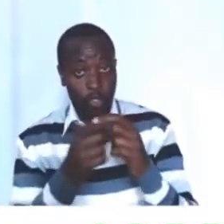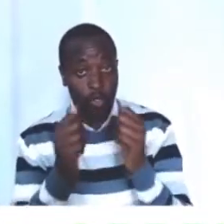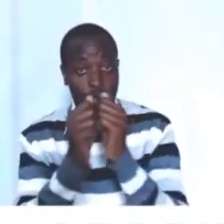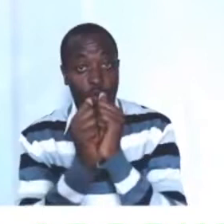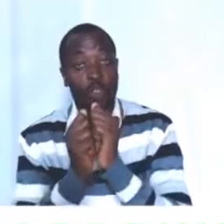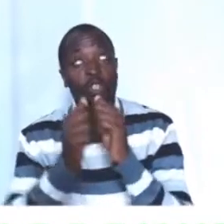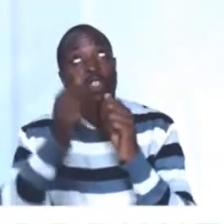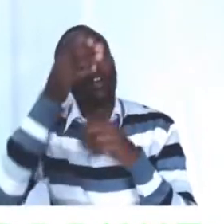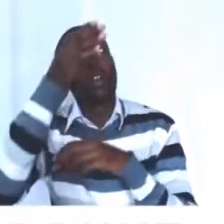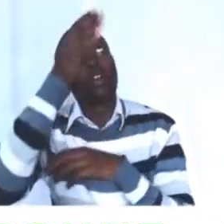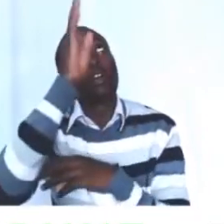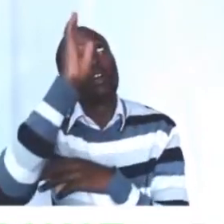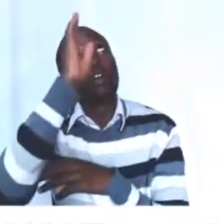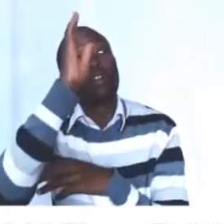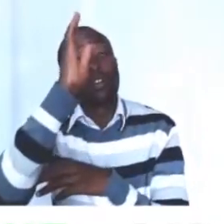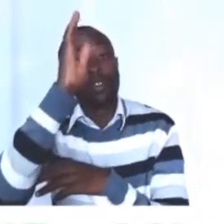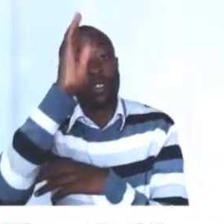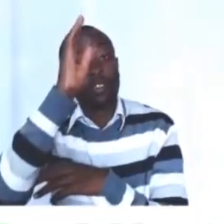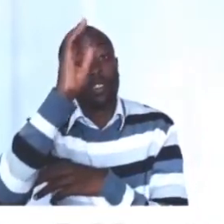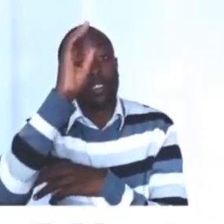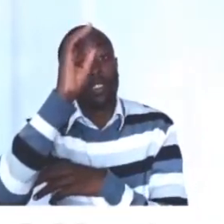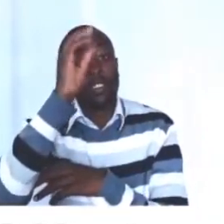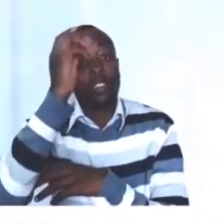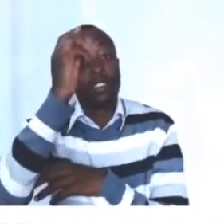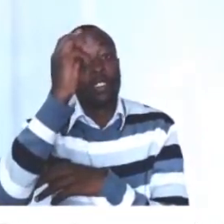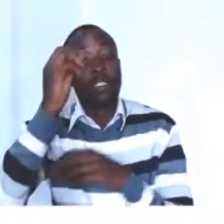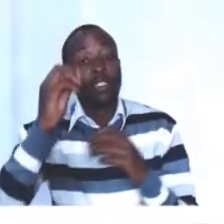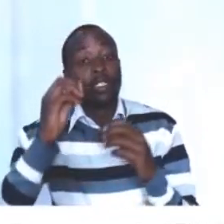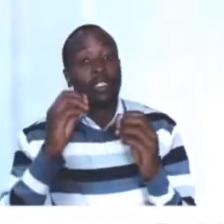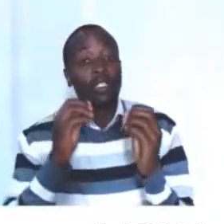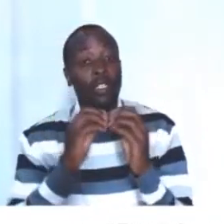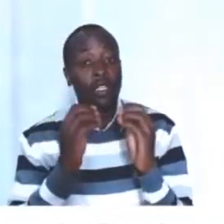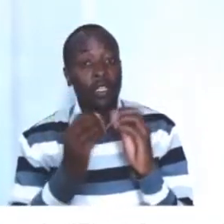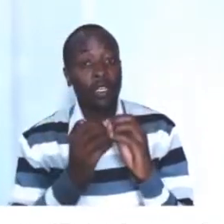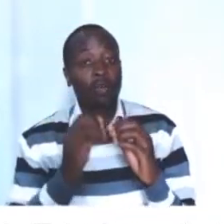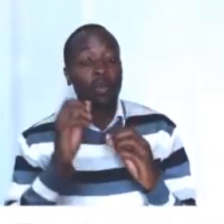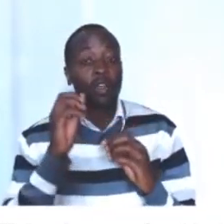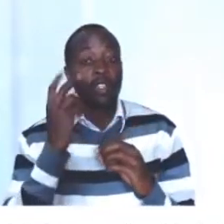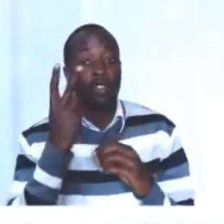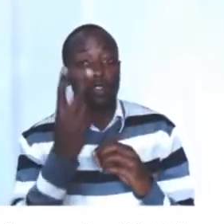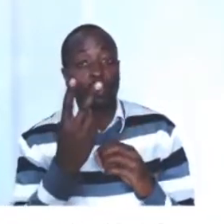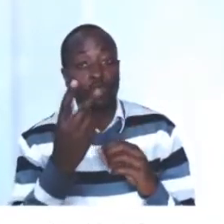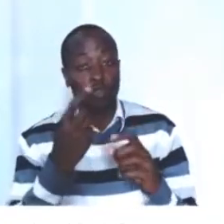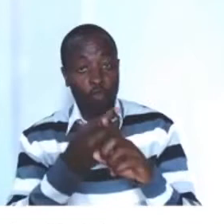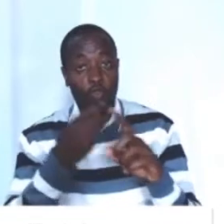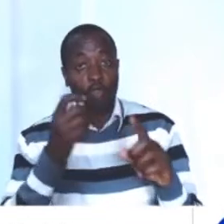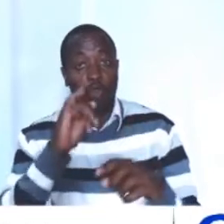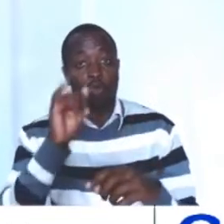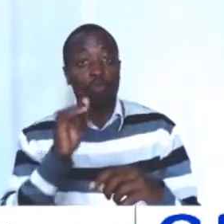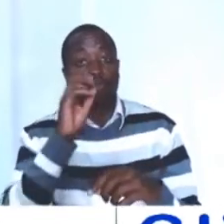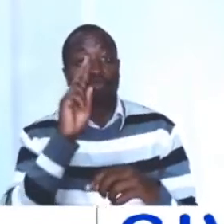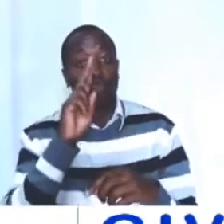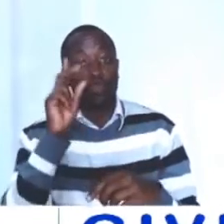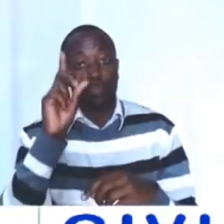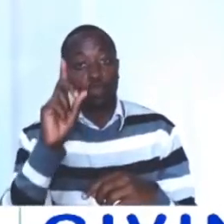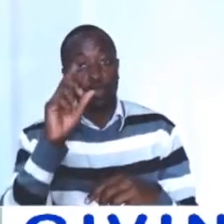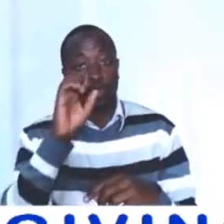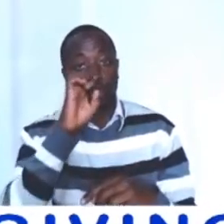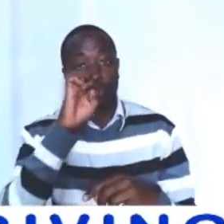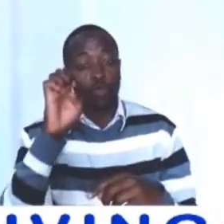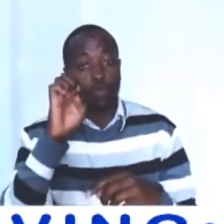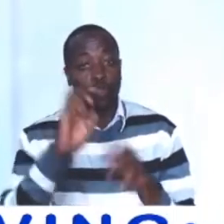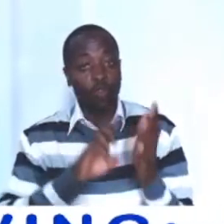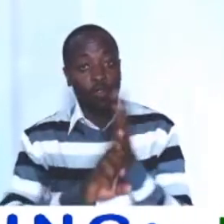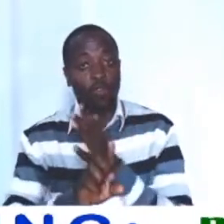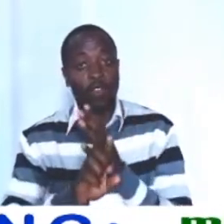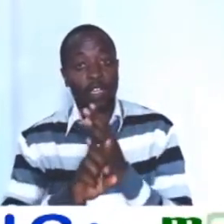God. Number two, this is from Jude, verse 16 and 19.